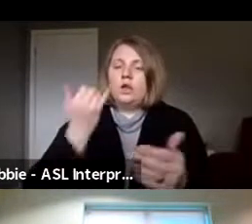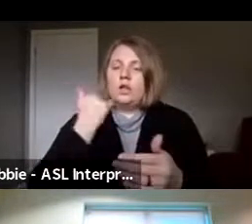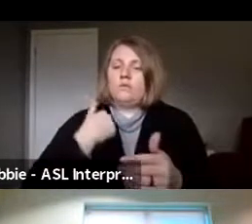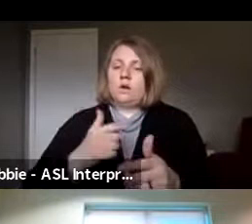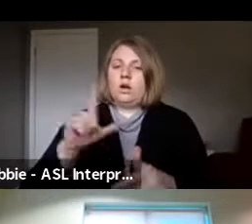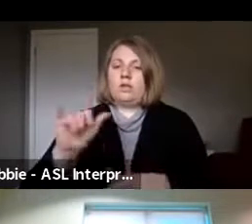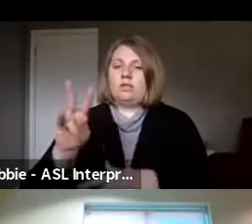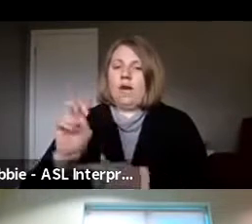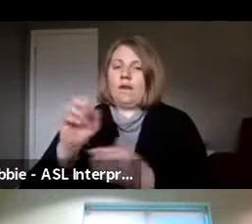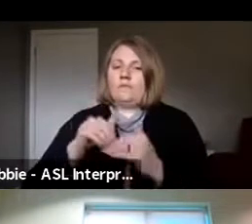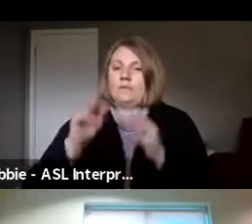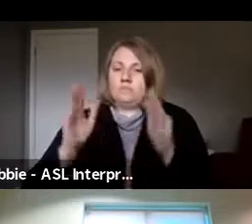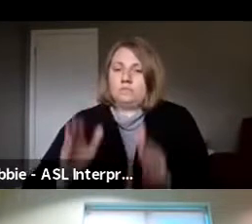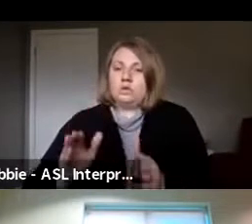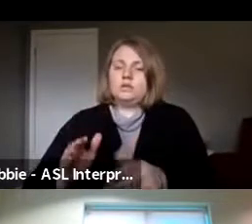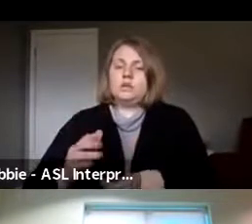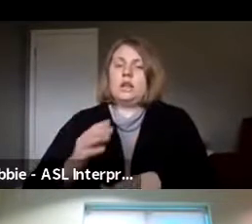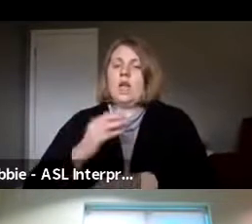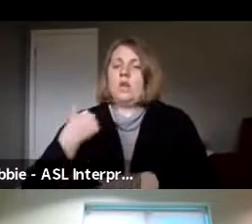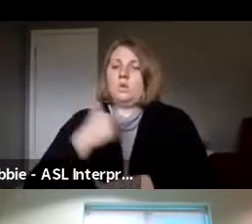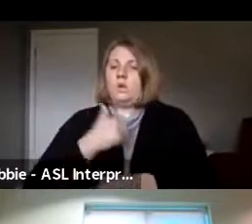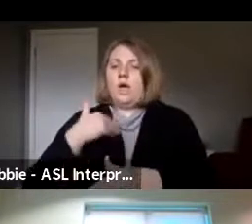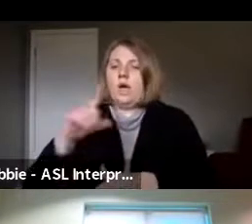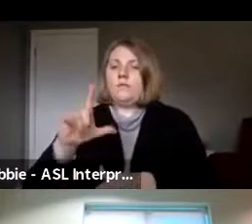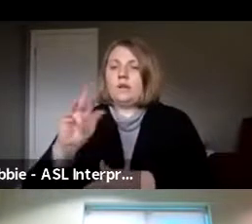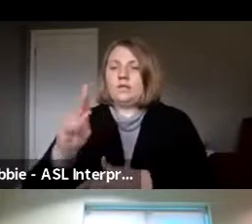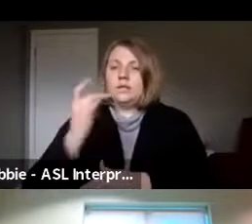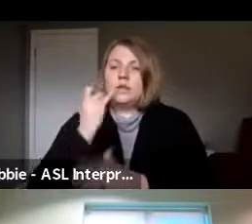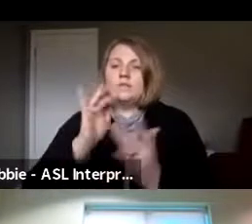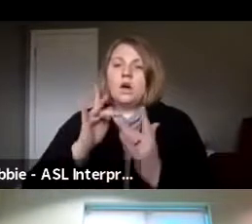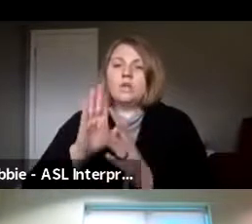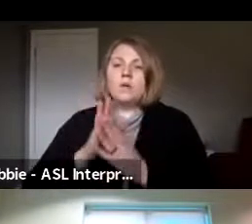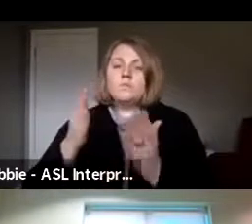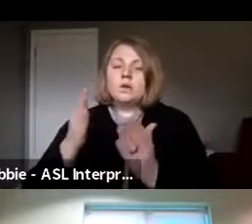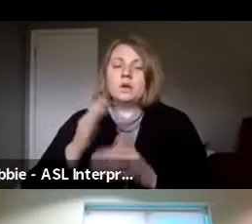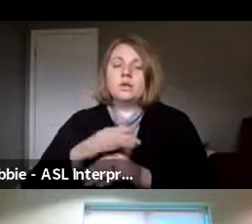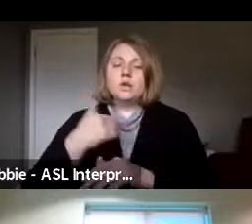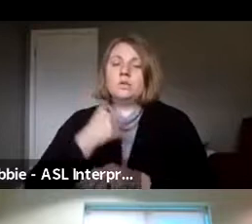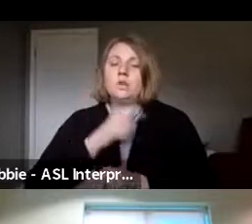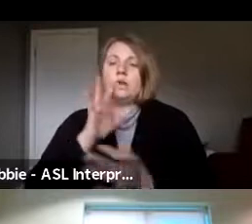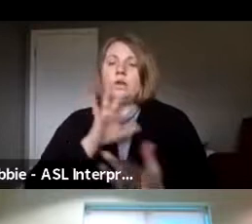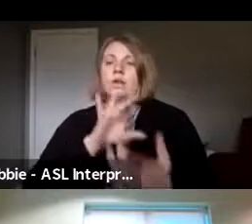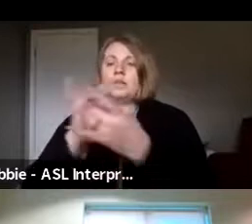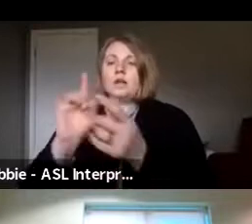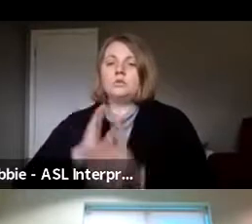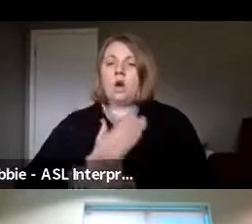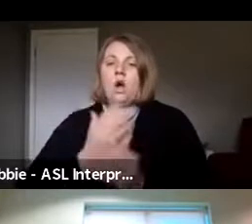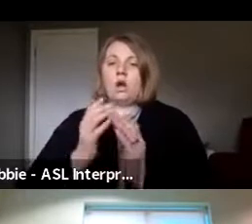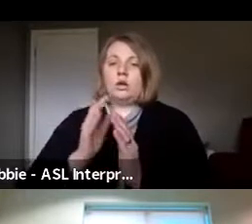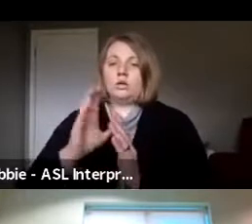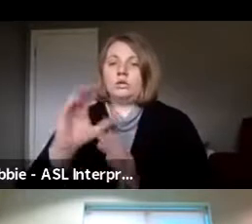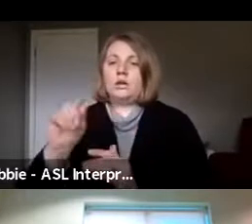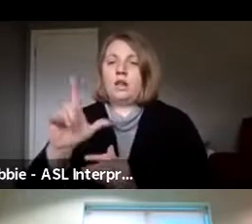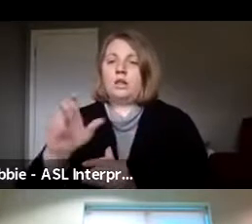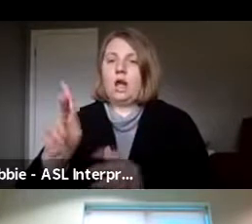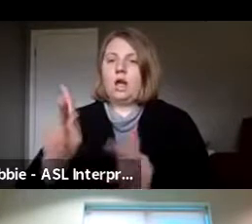live again. And we have links if it's an online book. We'll link to our catalog so that people can put things on